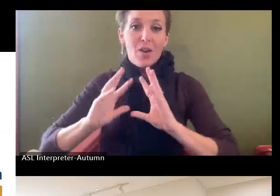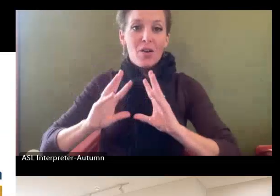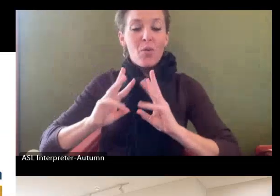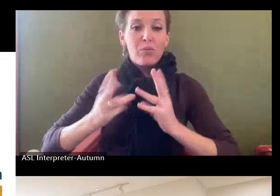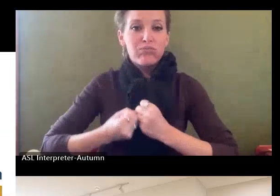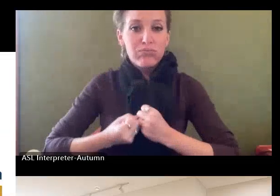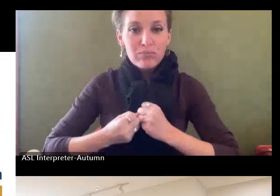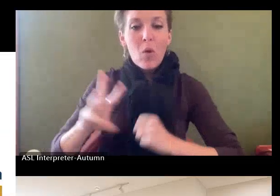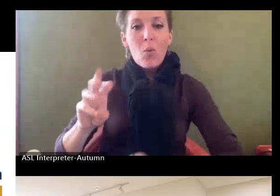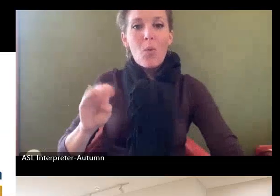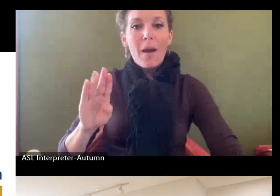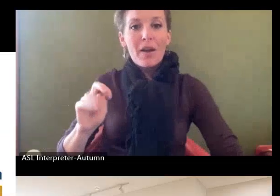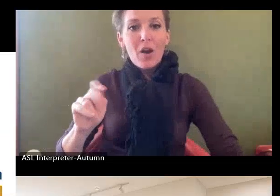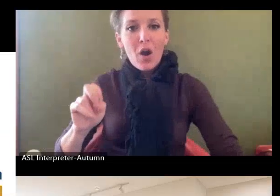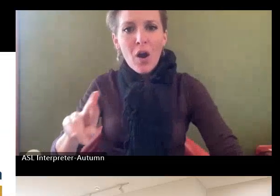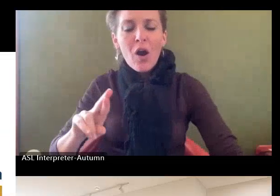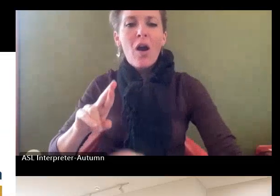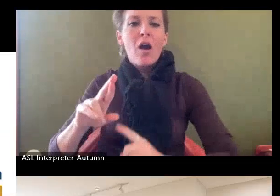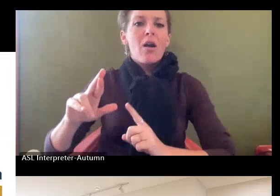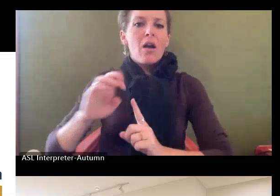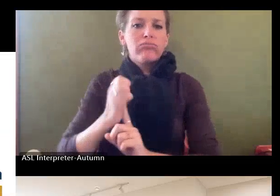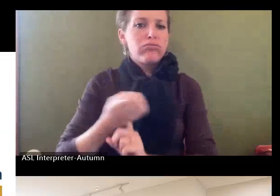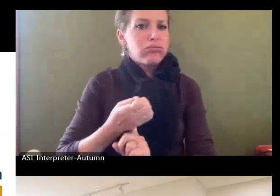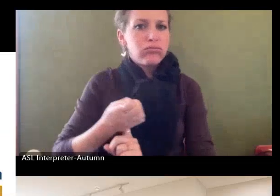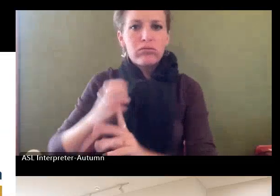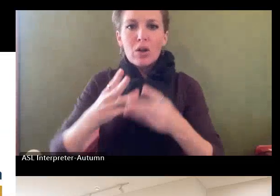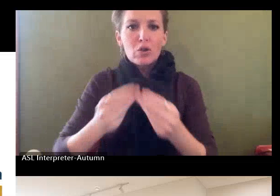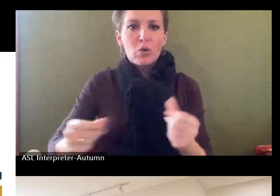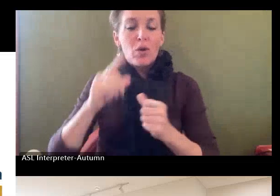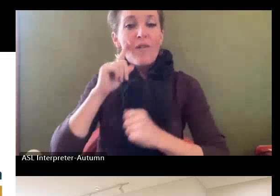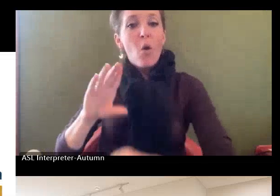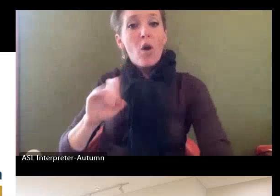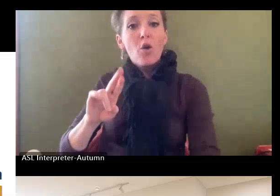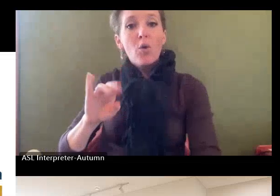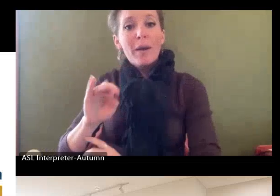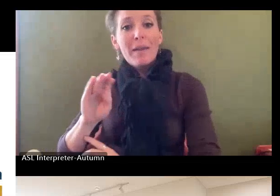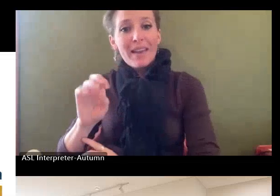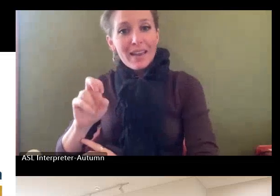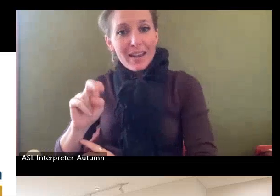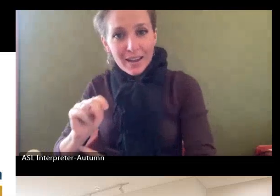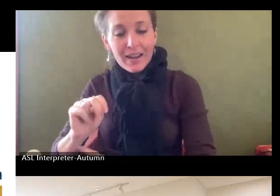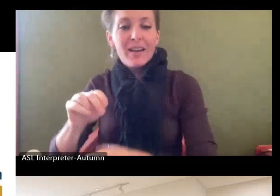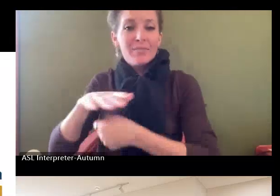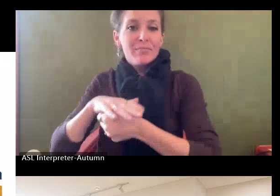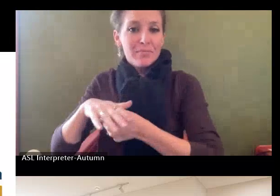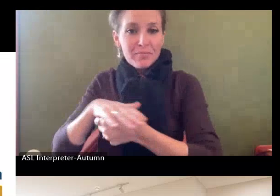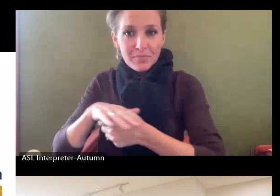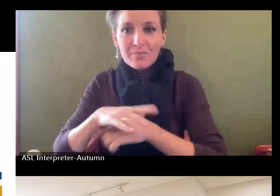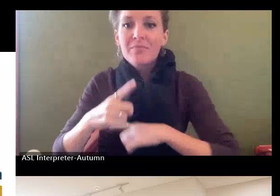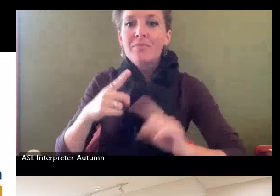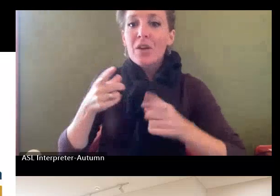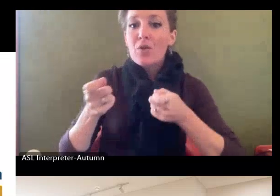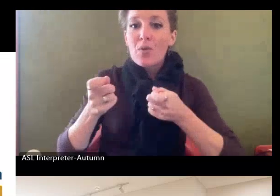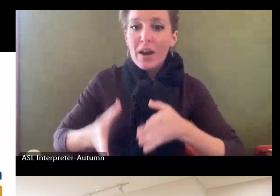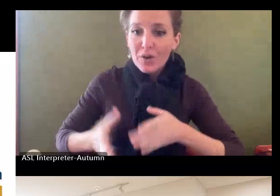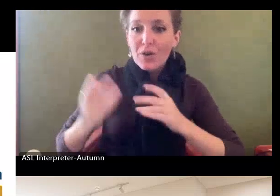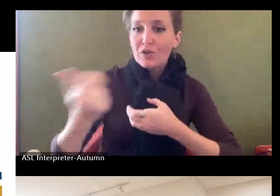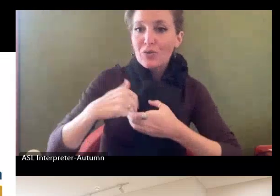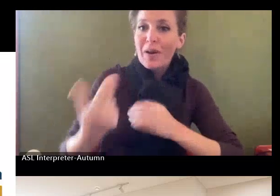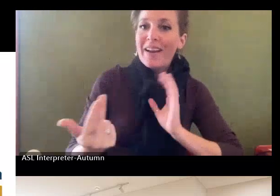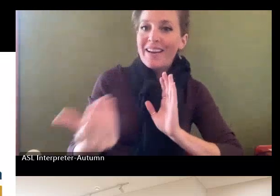the climate challenges and solutions for the Caribbean region. I'm Barbara Bennett, the director of the International Climate Hub, and I'm joined today again by